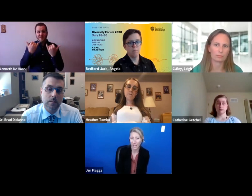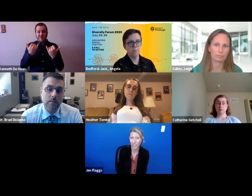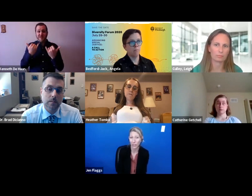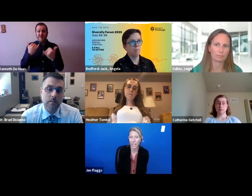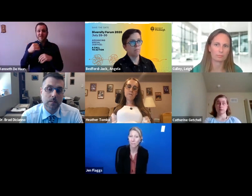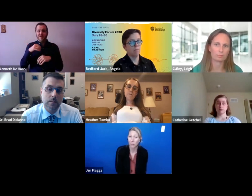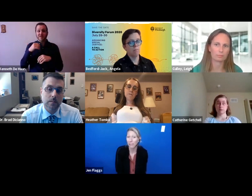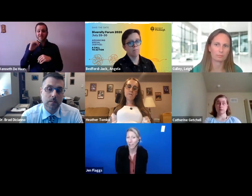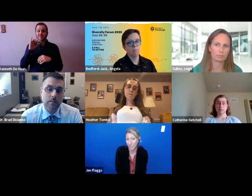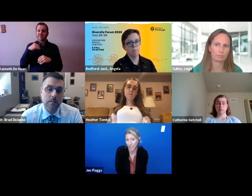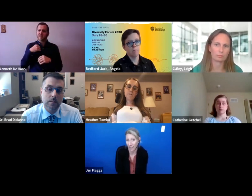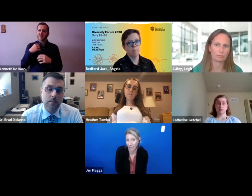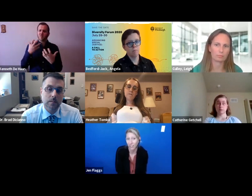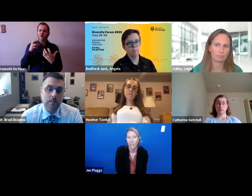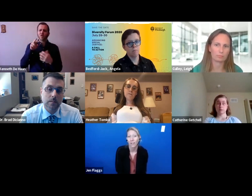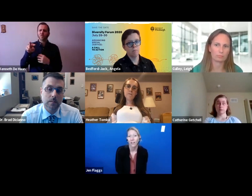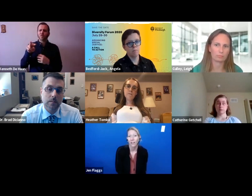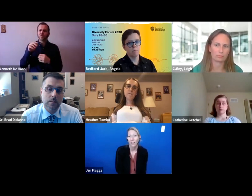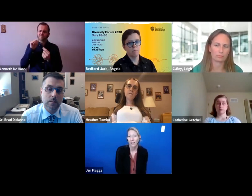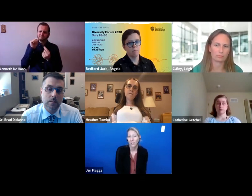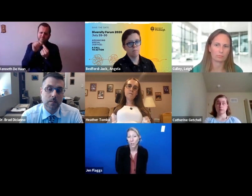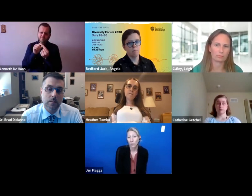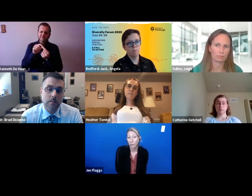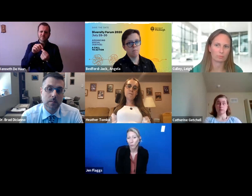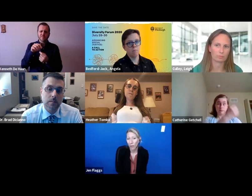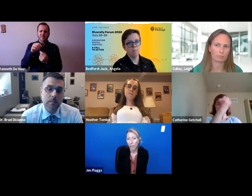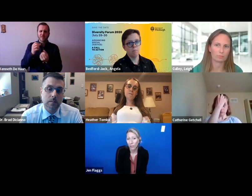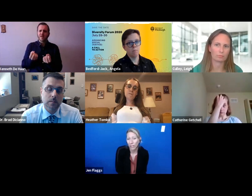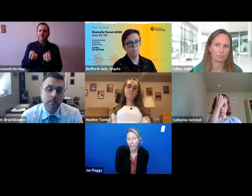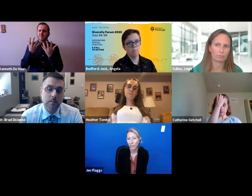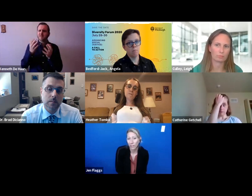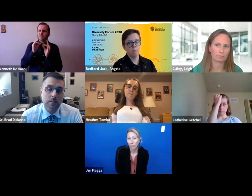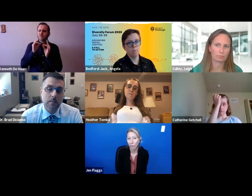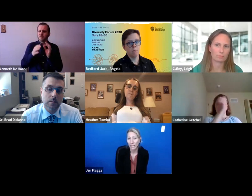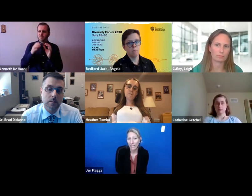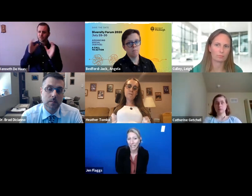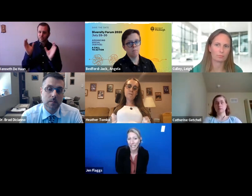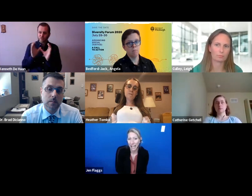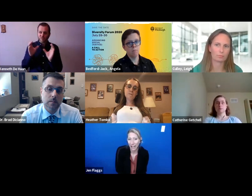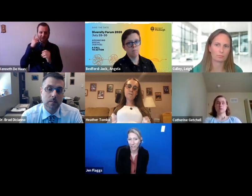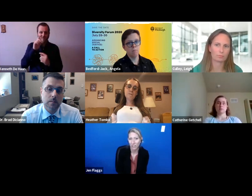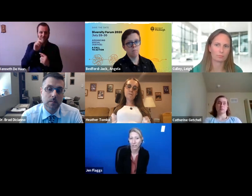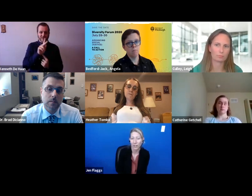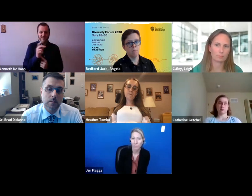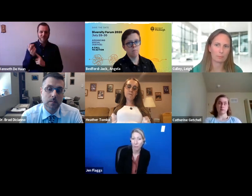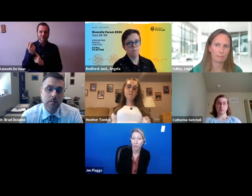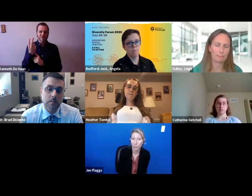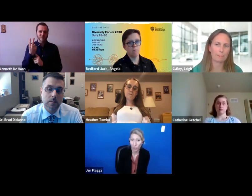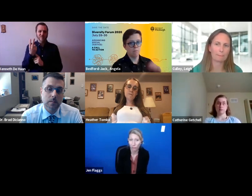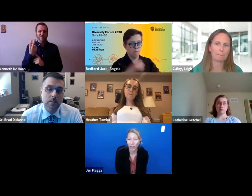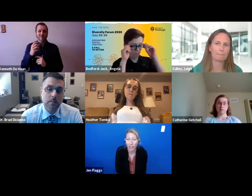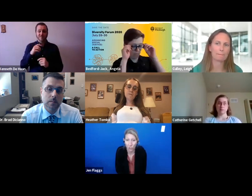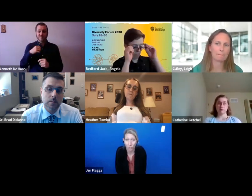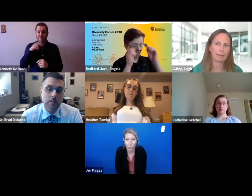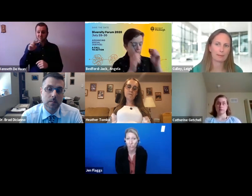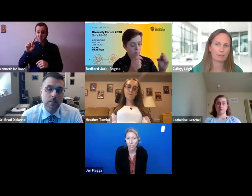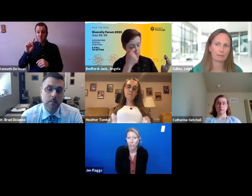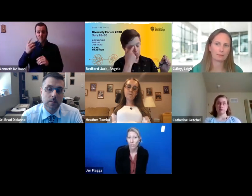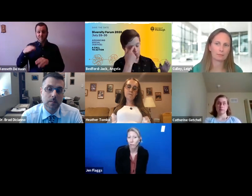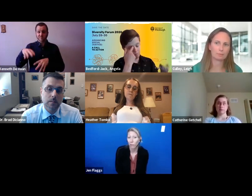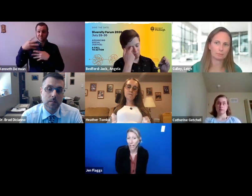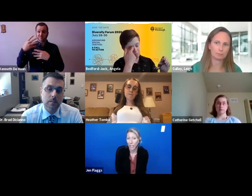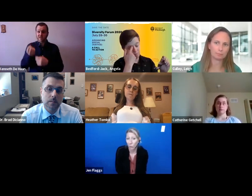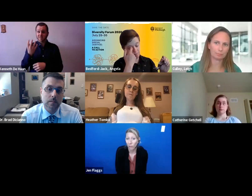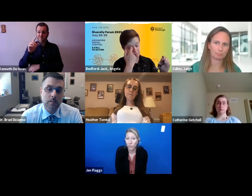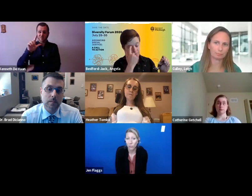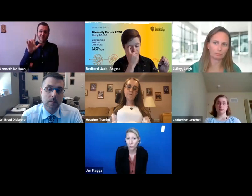not be accurate. It might be less than that. And so if we want to look at, you know, really an exact number of certified interpreters, you